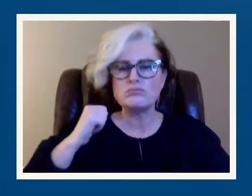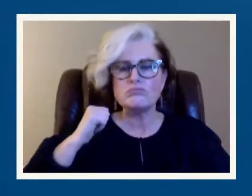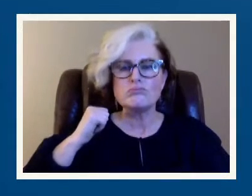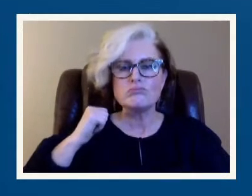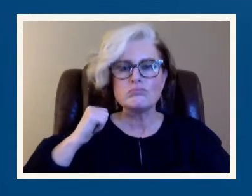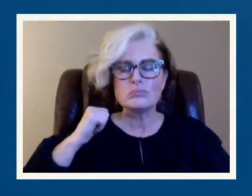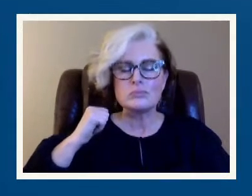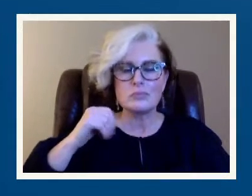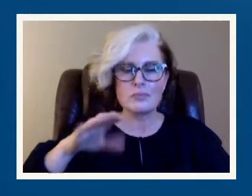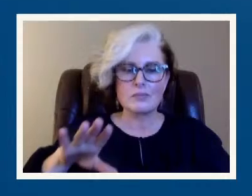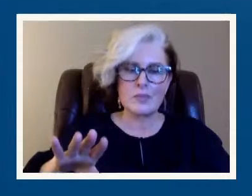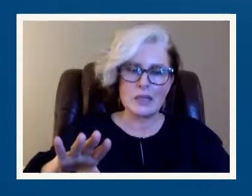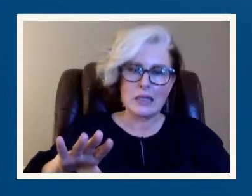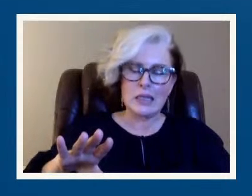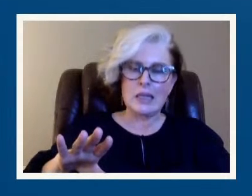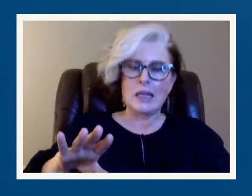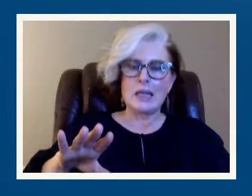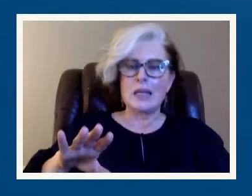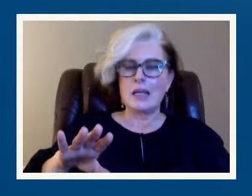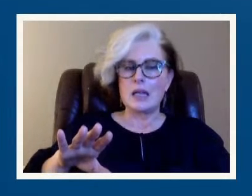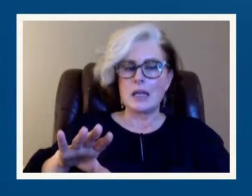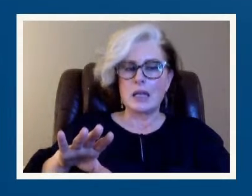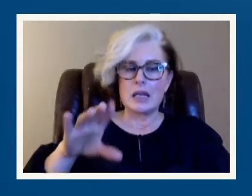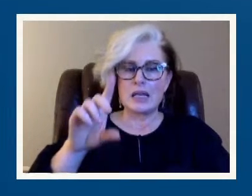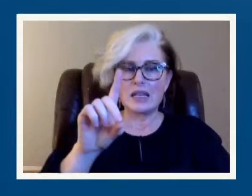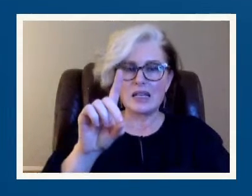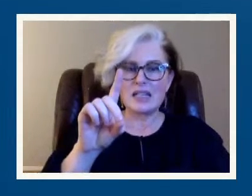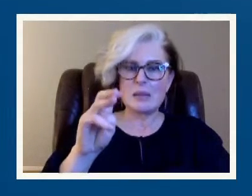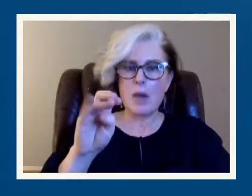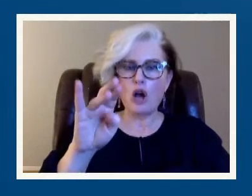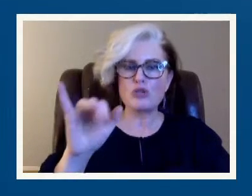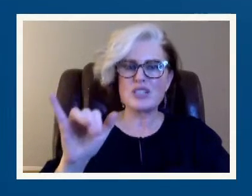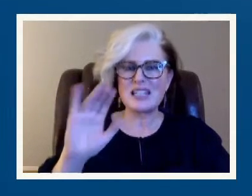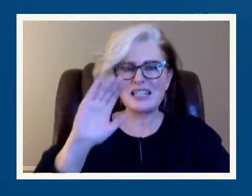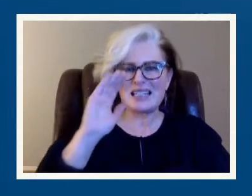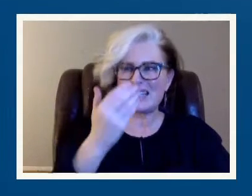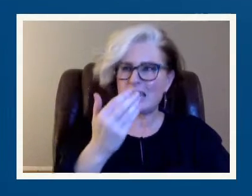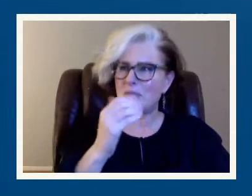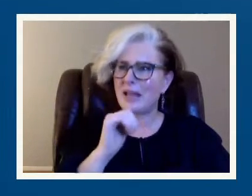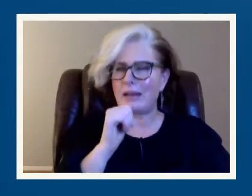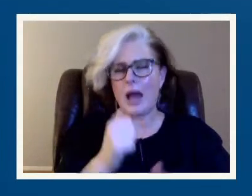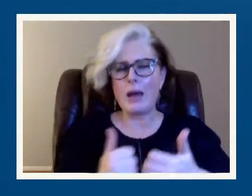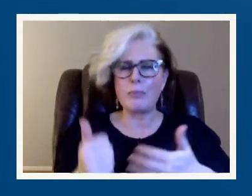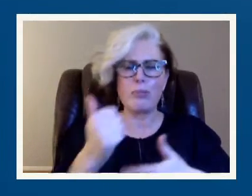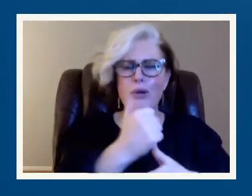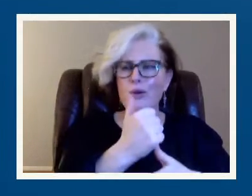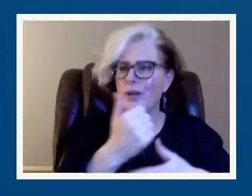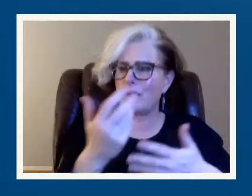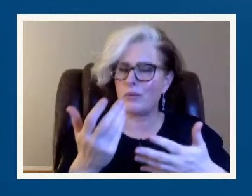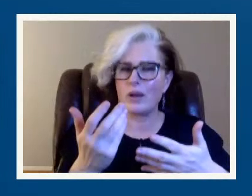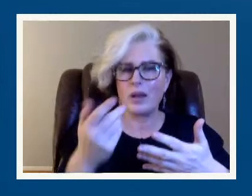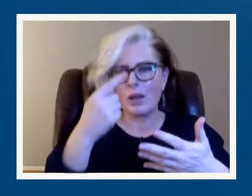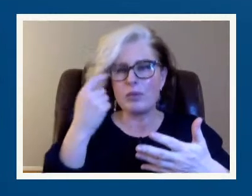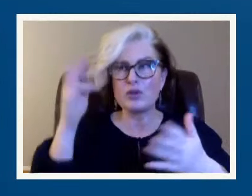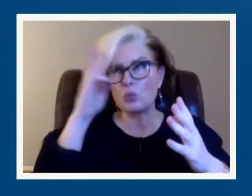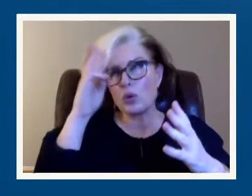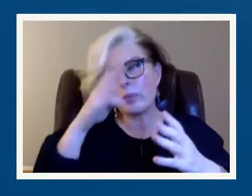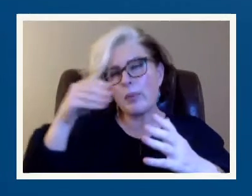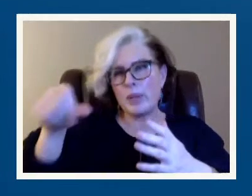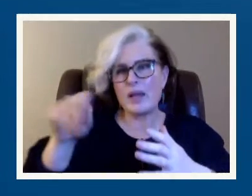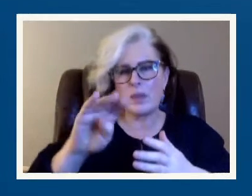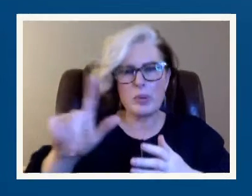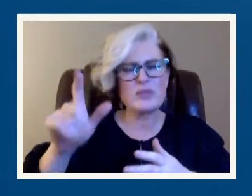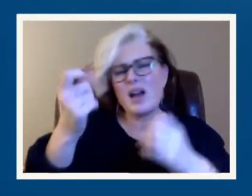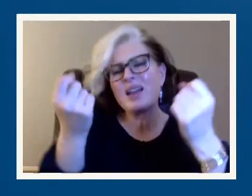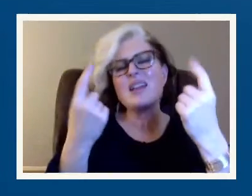Now listen, I understand that democracy might not seem like a top priority right now, especially when you're worrying about paying the bills.